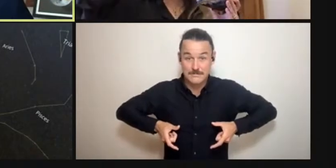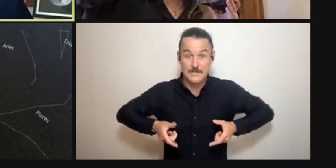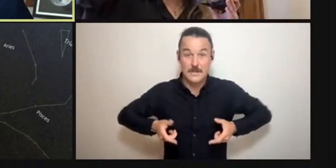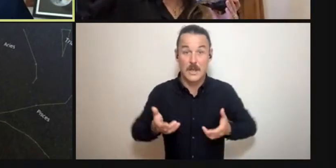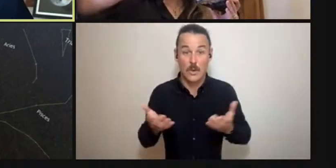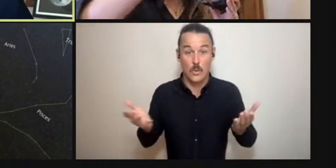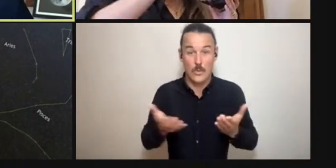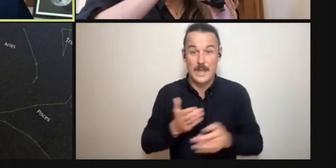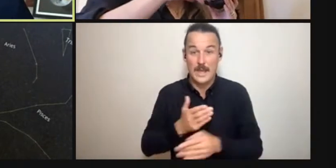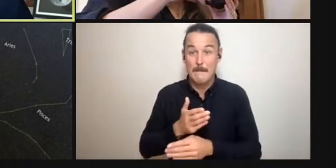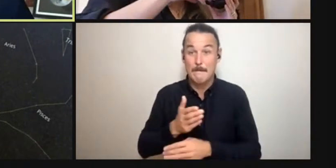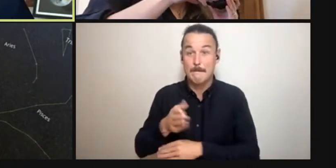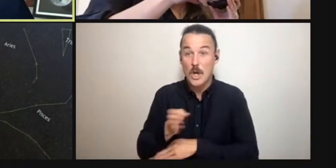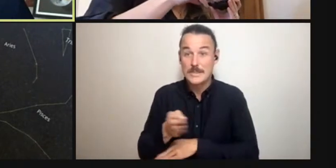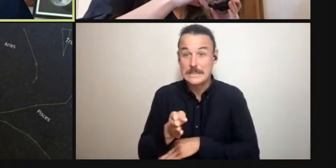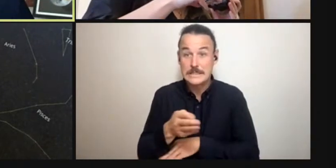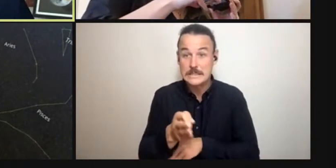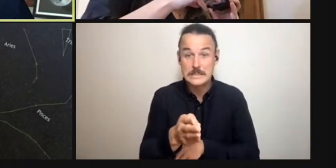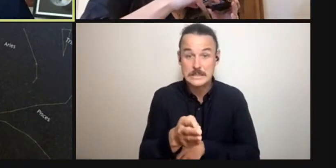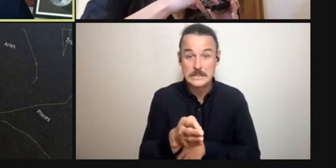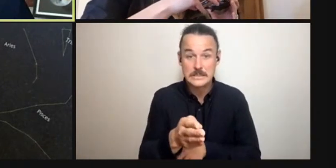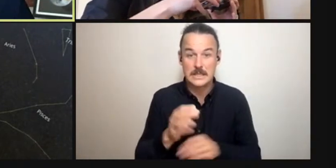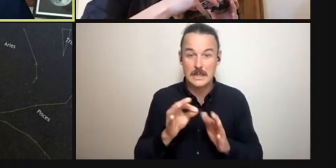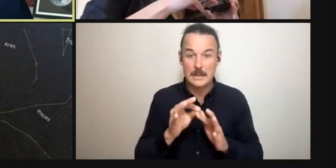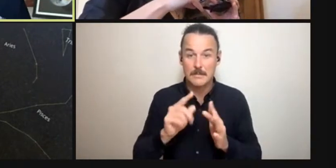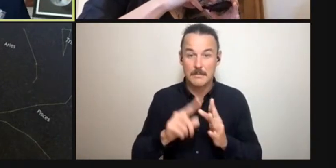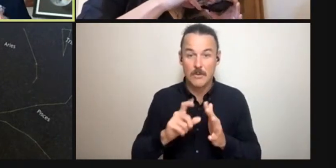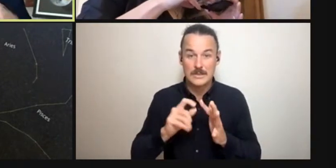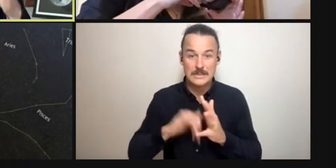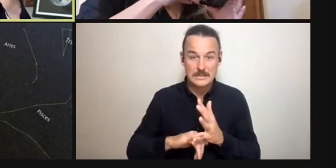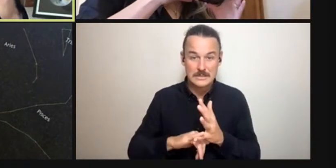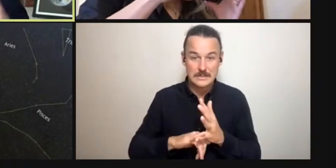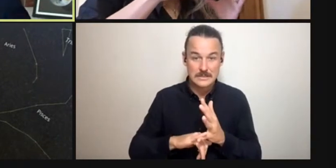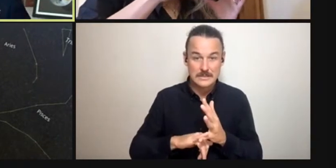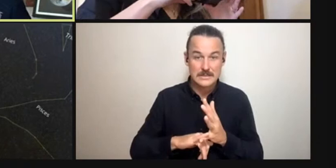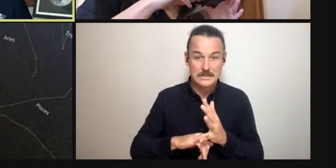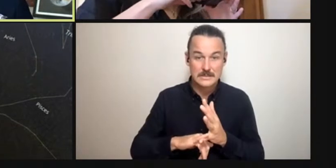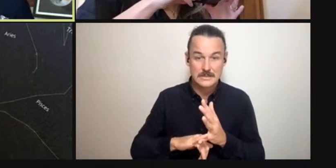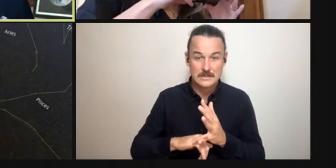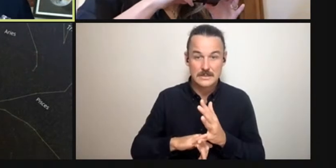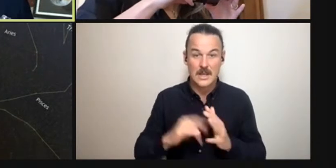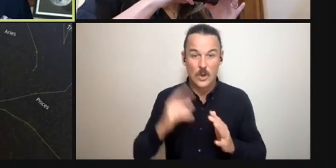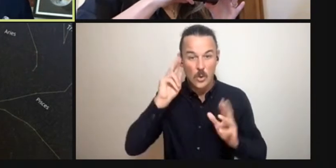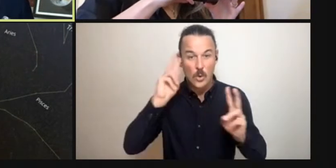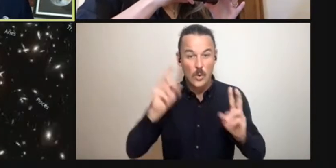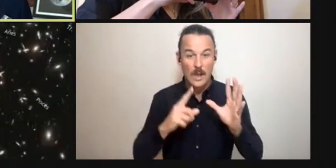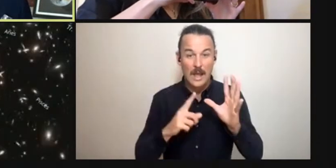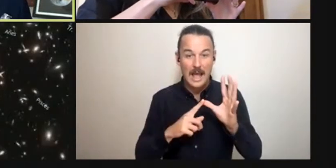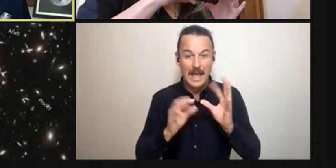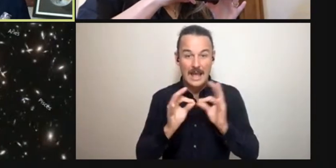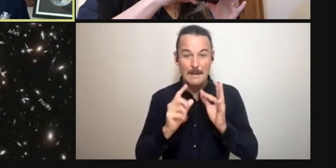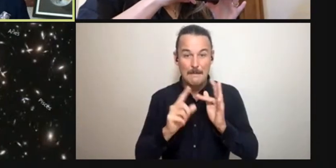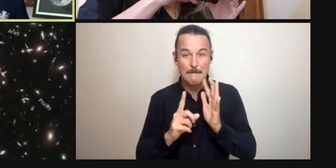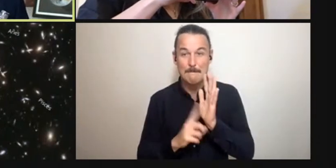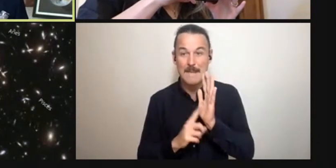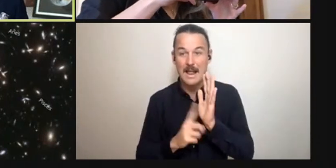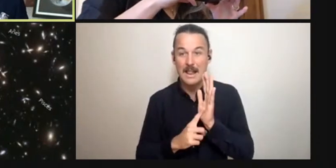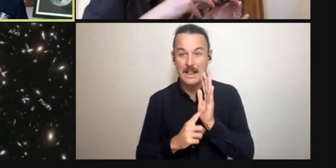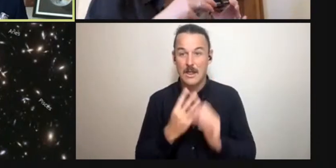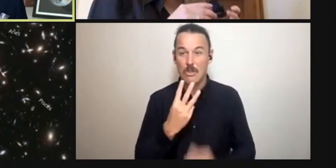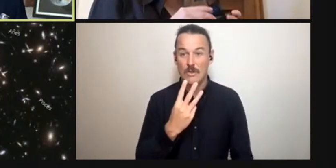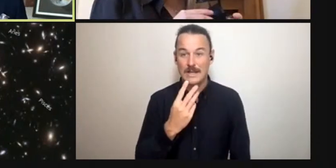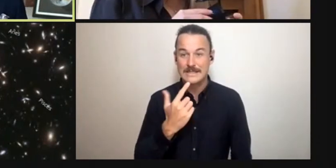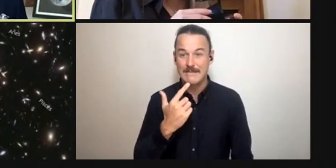feet. So it's called Abell 370. So if you click that, you will see a zoom-in